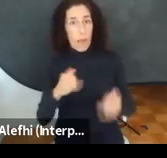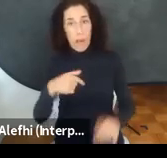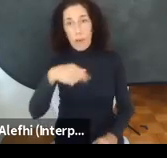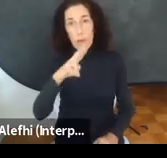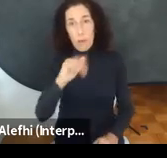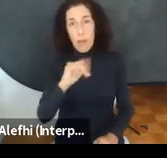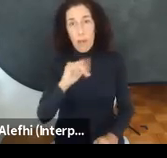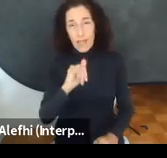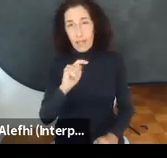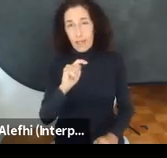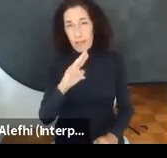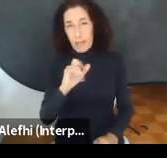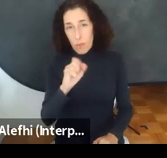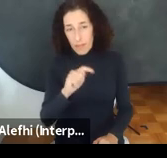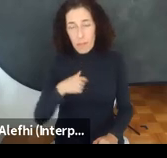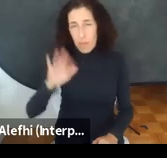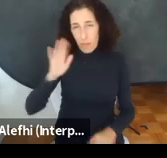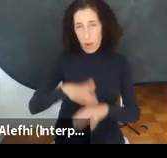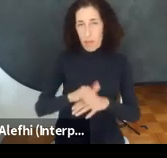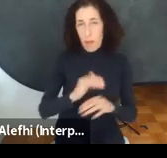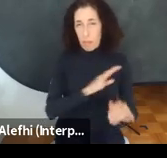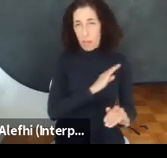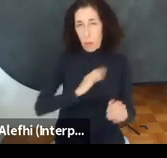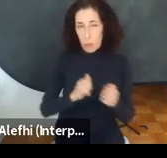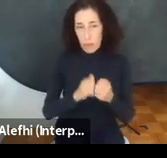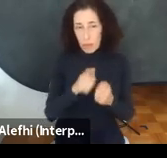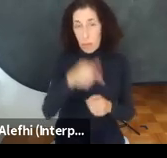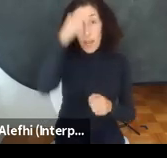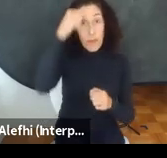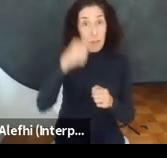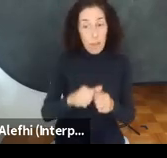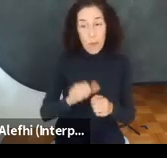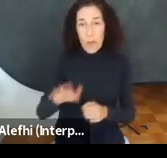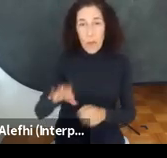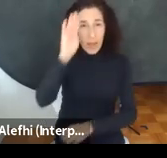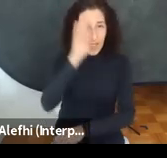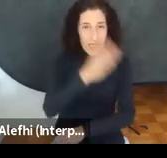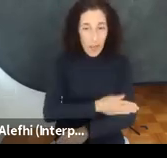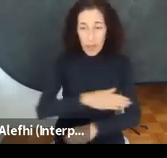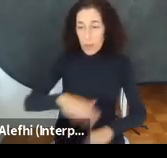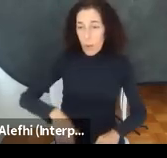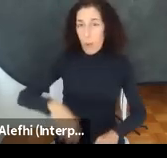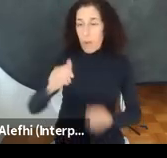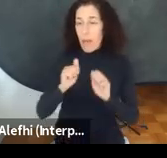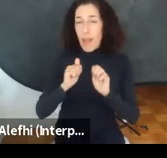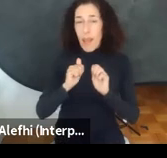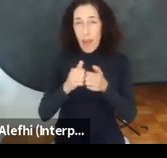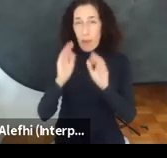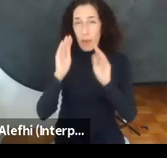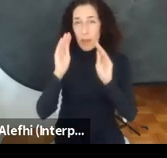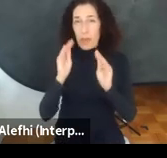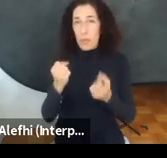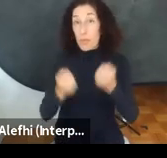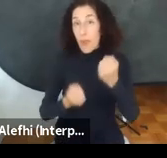And I remember conversations we had about, you know, teaching your son how to drive, teaching my son how to drive. And mm-hmm. that was one of the